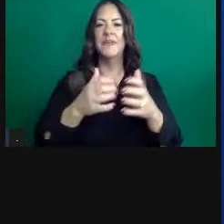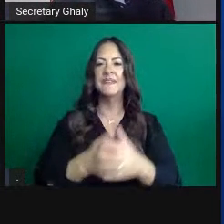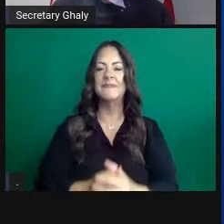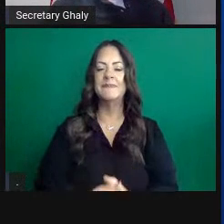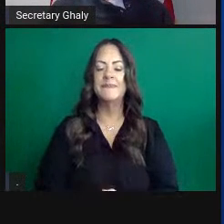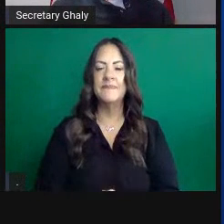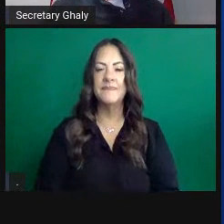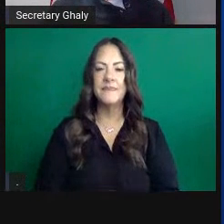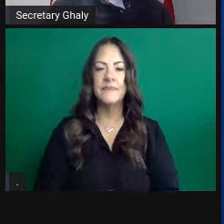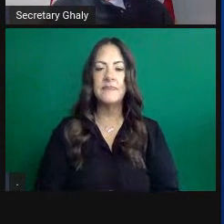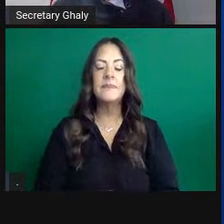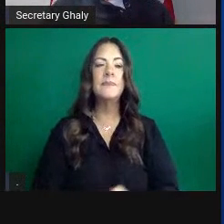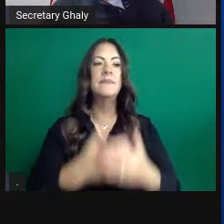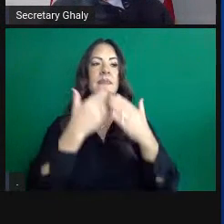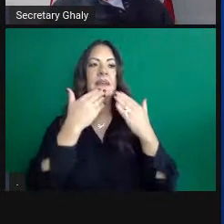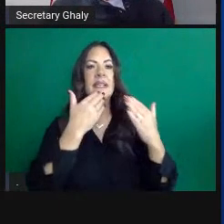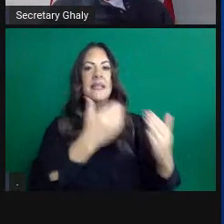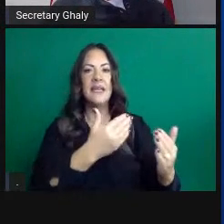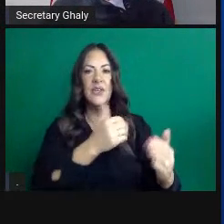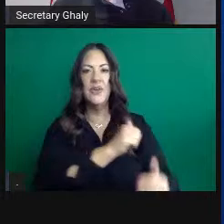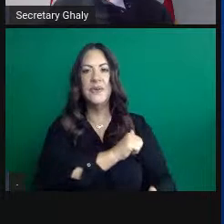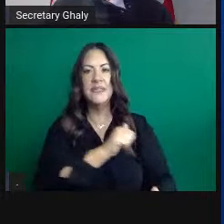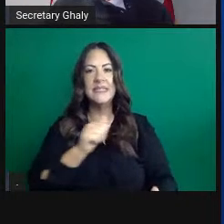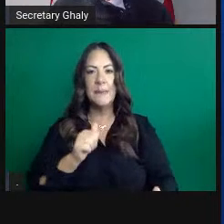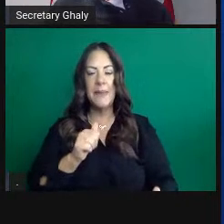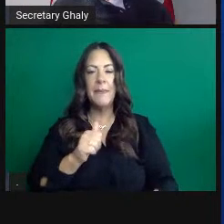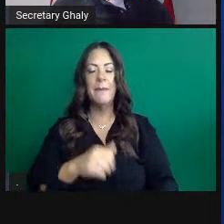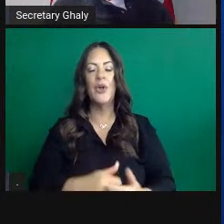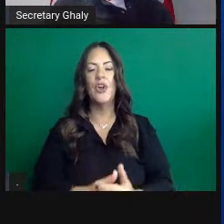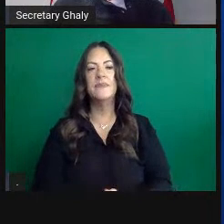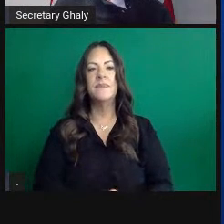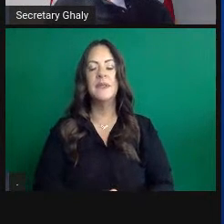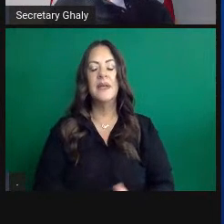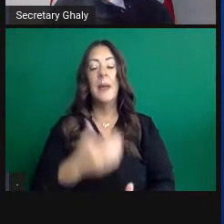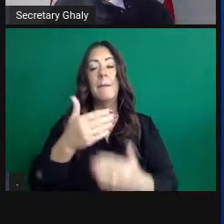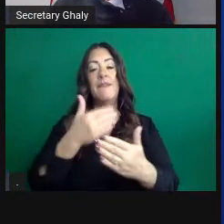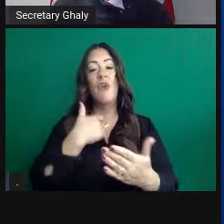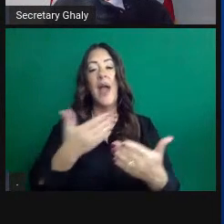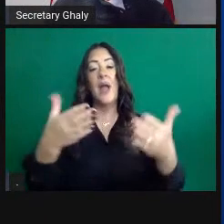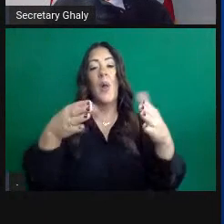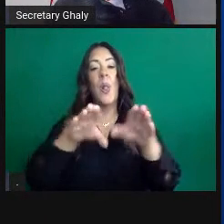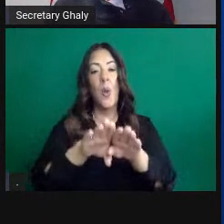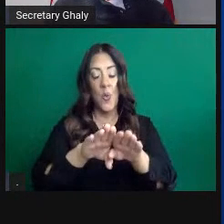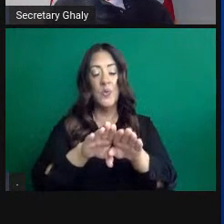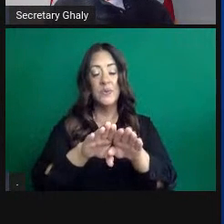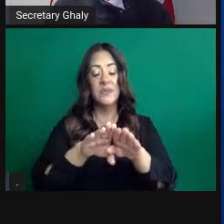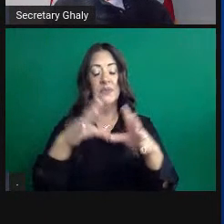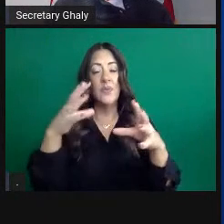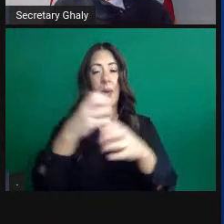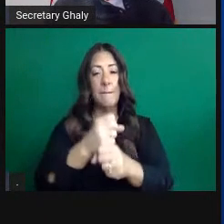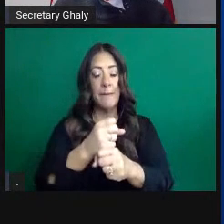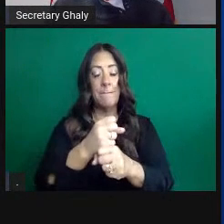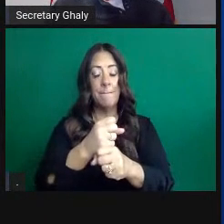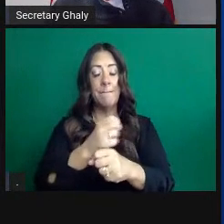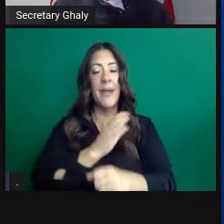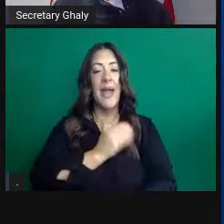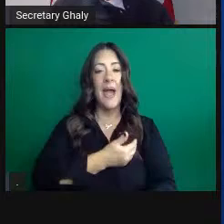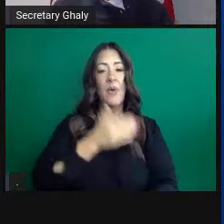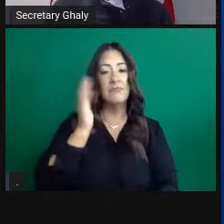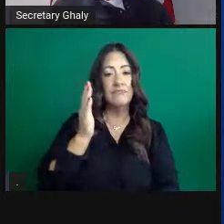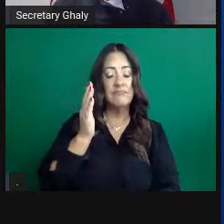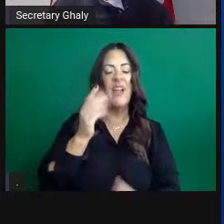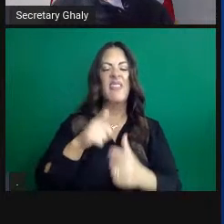Thank you, Assembly Member. And I just want to say, by way of closing, before we turn it over to reporters for a